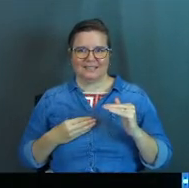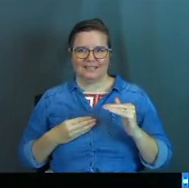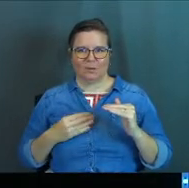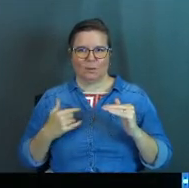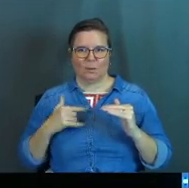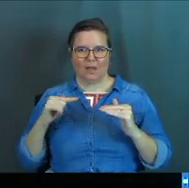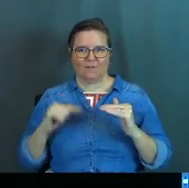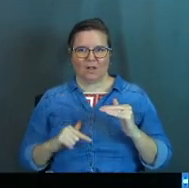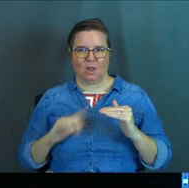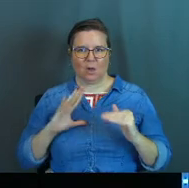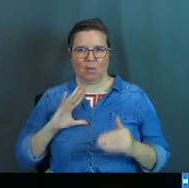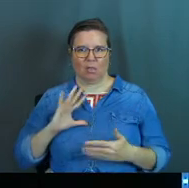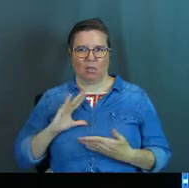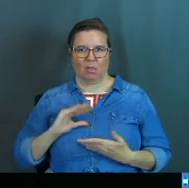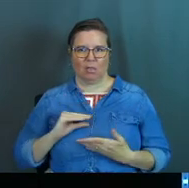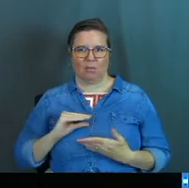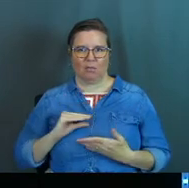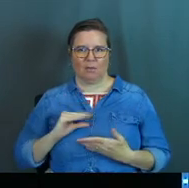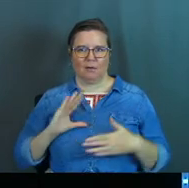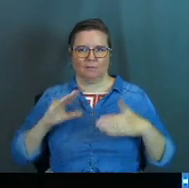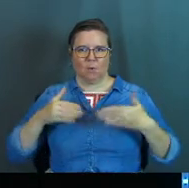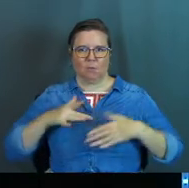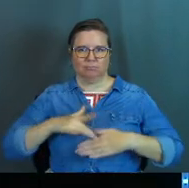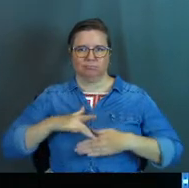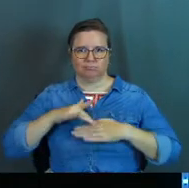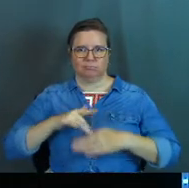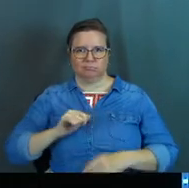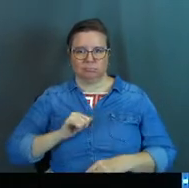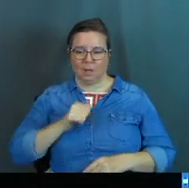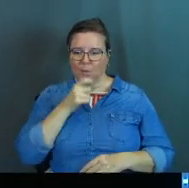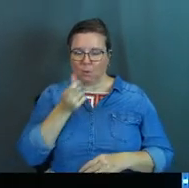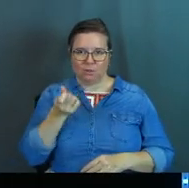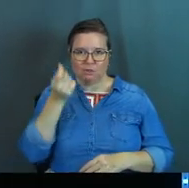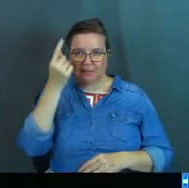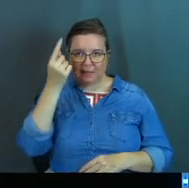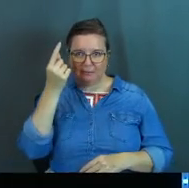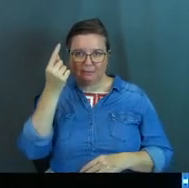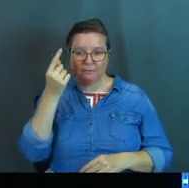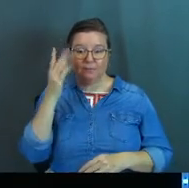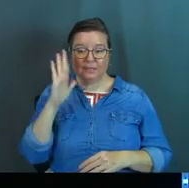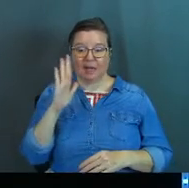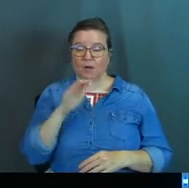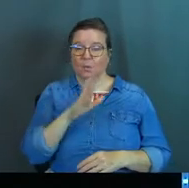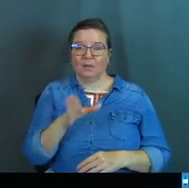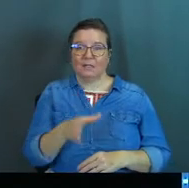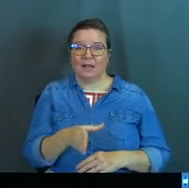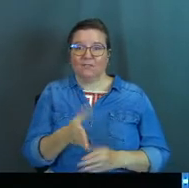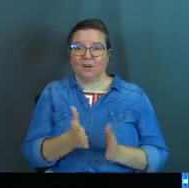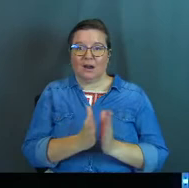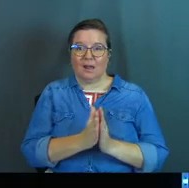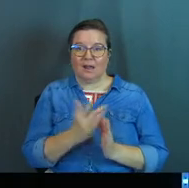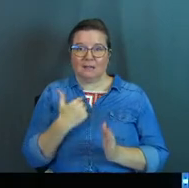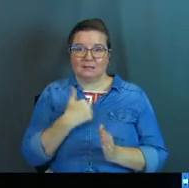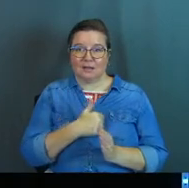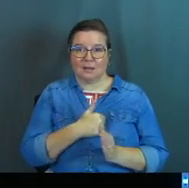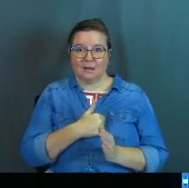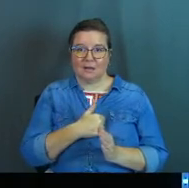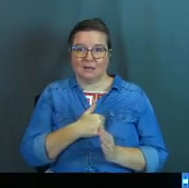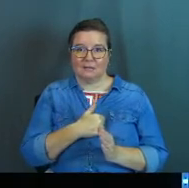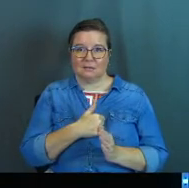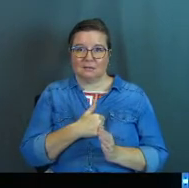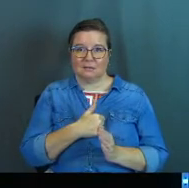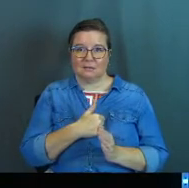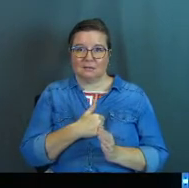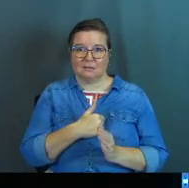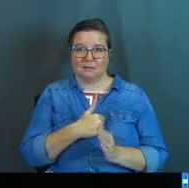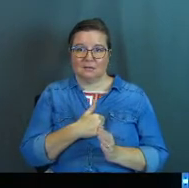when we have a low self-esteem. And we won't understand that God will never ask us to aim towards